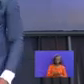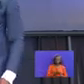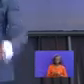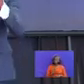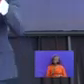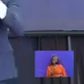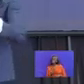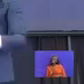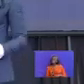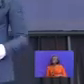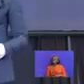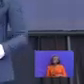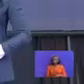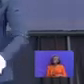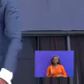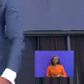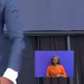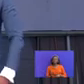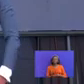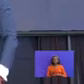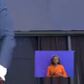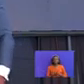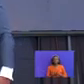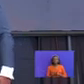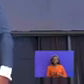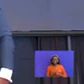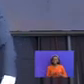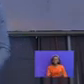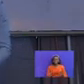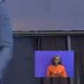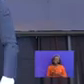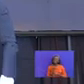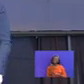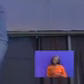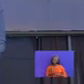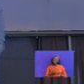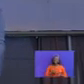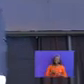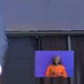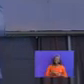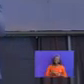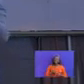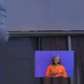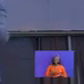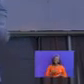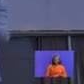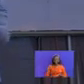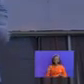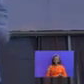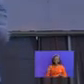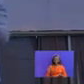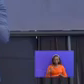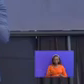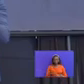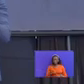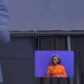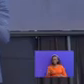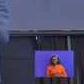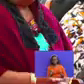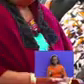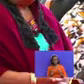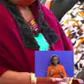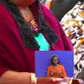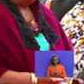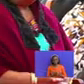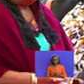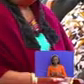Baptist Luke 1 181 the Bible says he grew in spirit and that was it